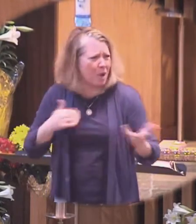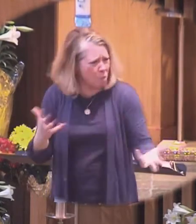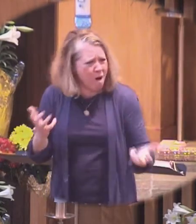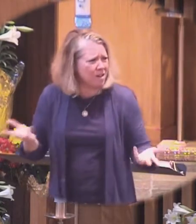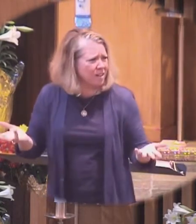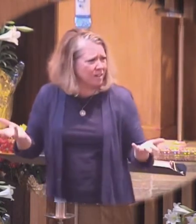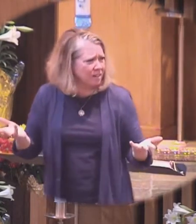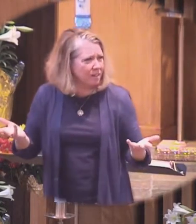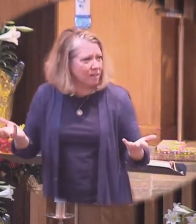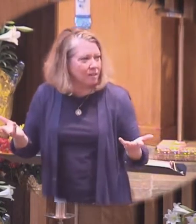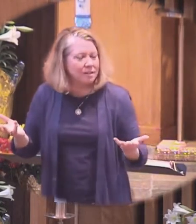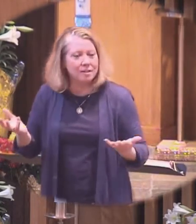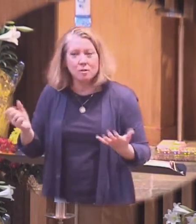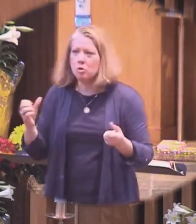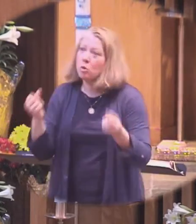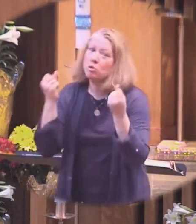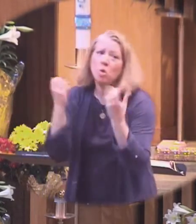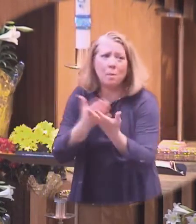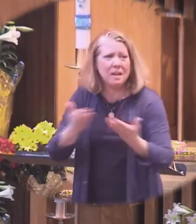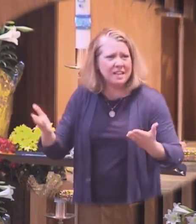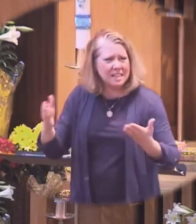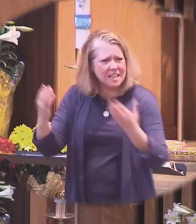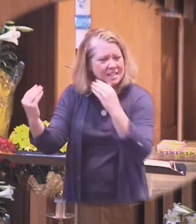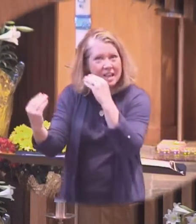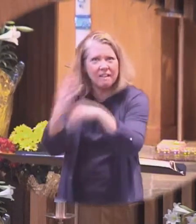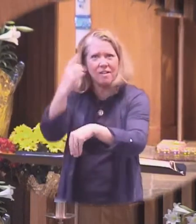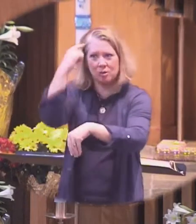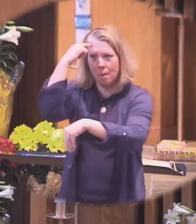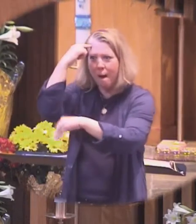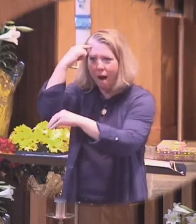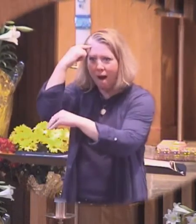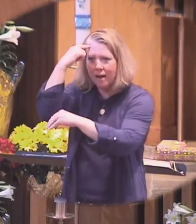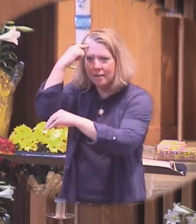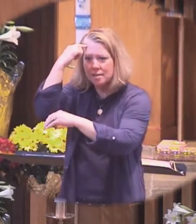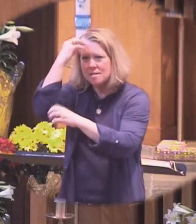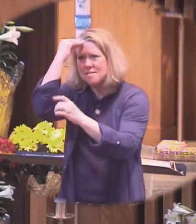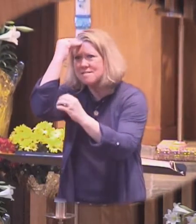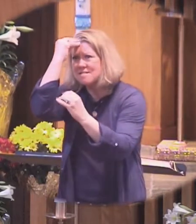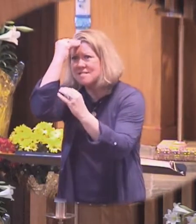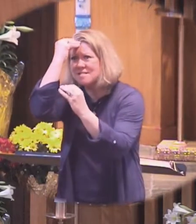distract us, and pull us aside from the path that we're being invited and